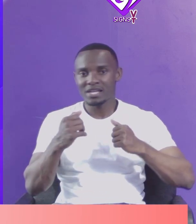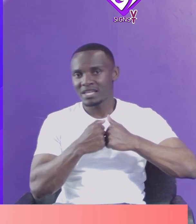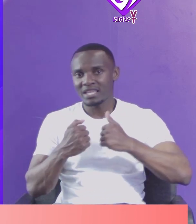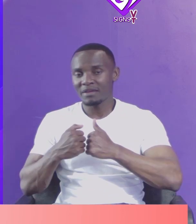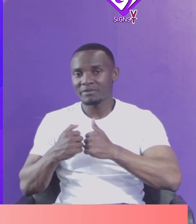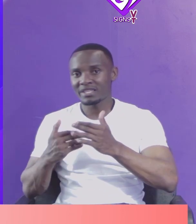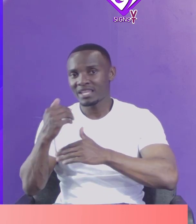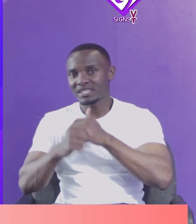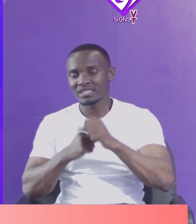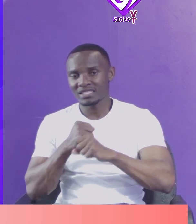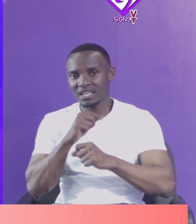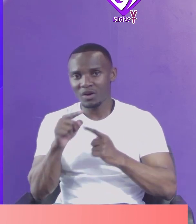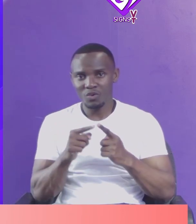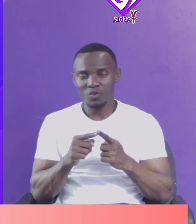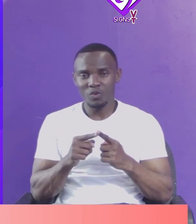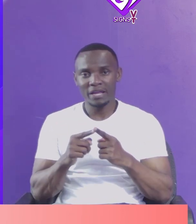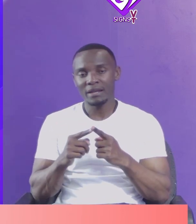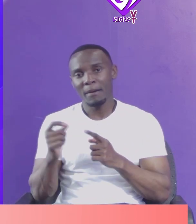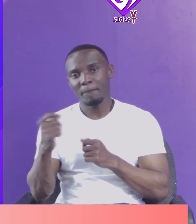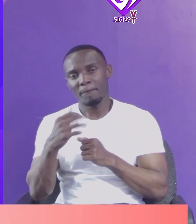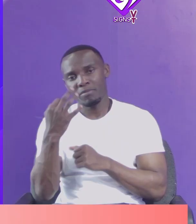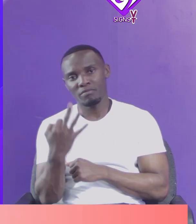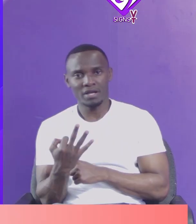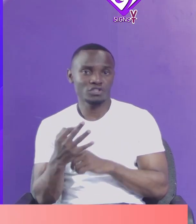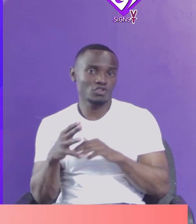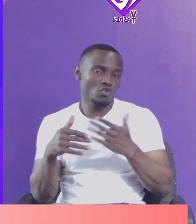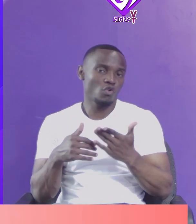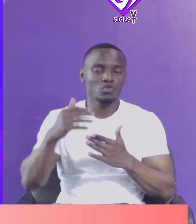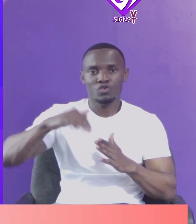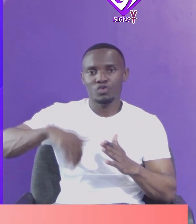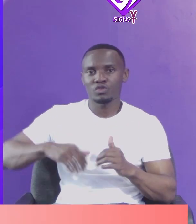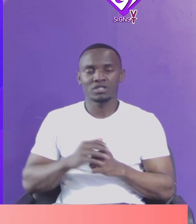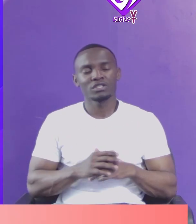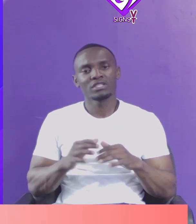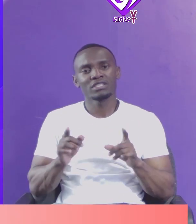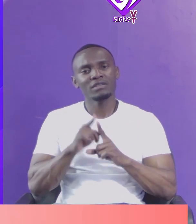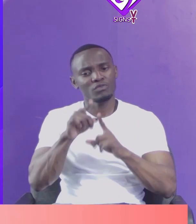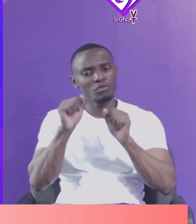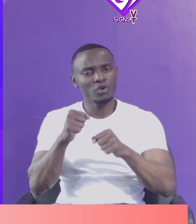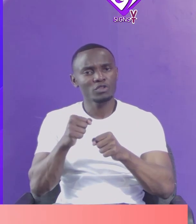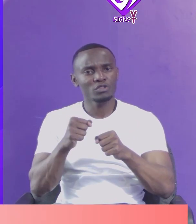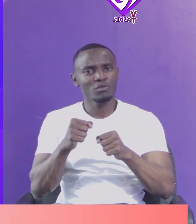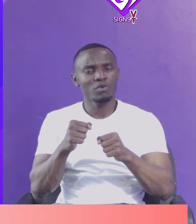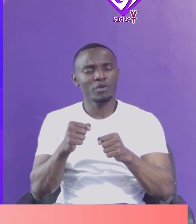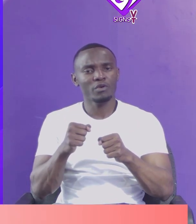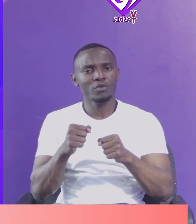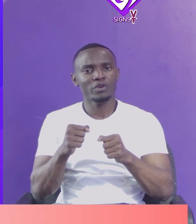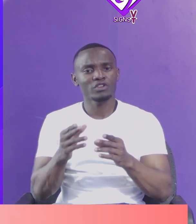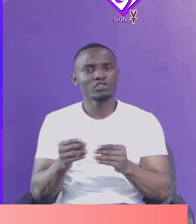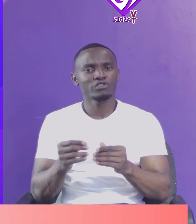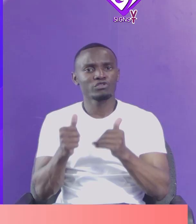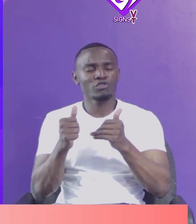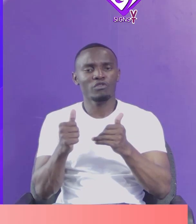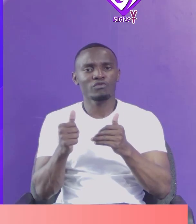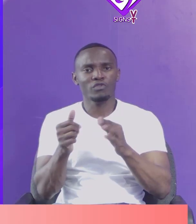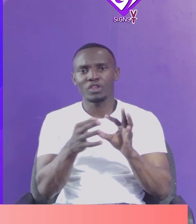either you perform really well back to back, or you'll get back to back losses. Yes. How can you now try to get that the dressing room to be equal?